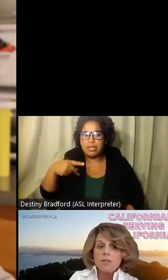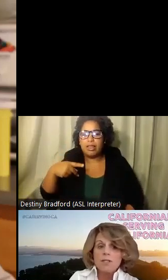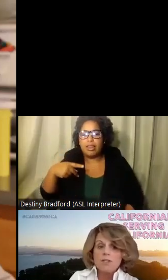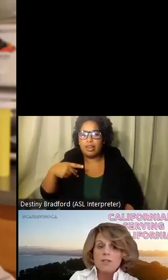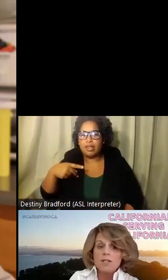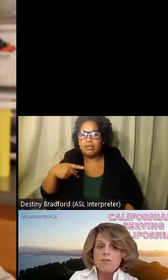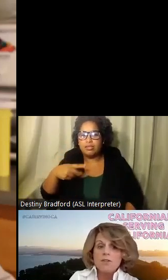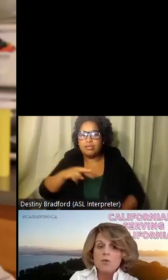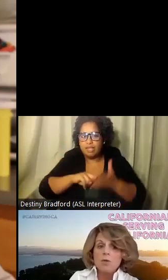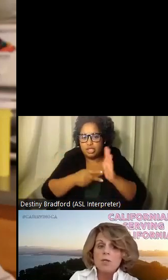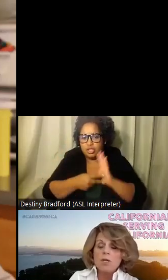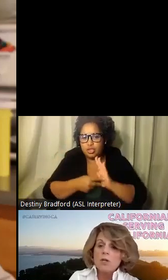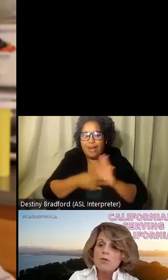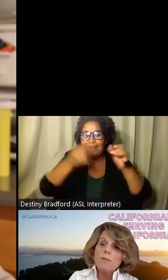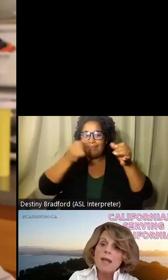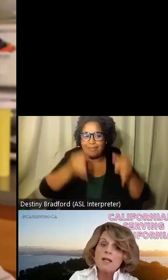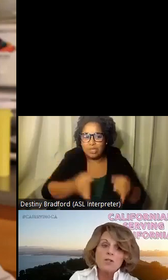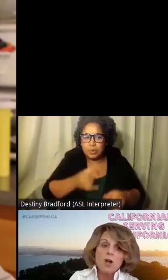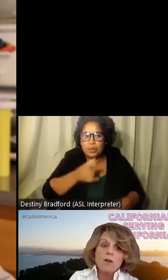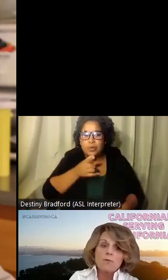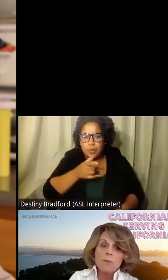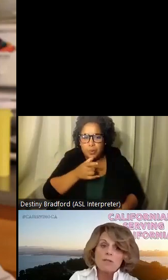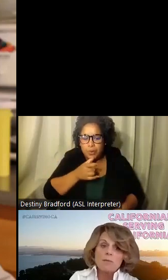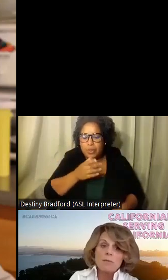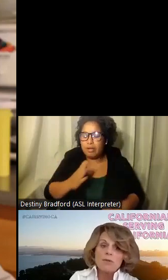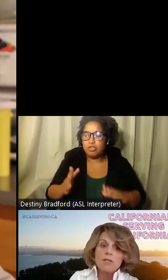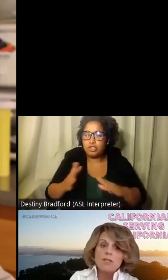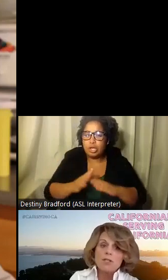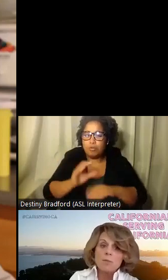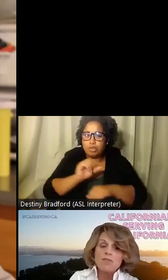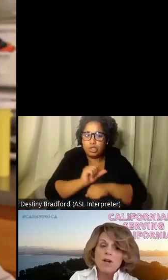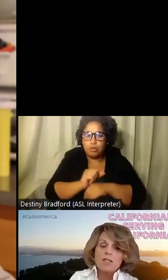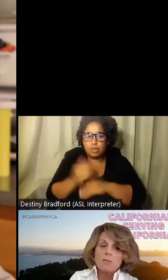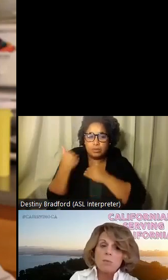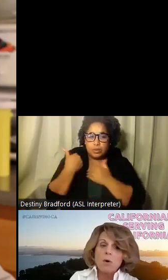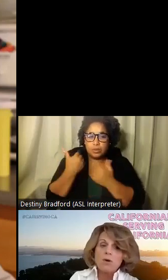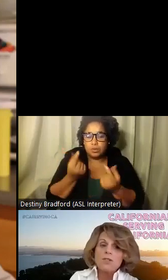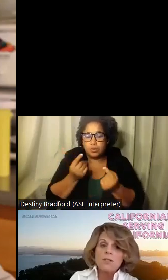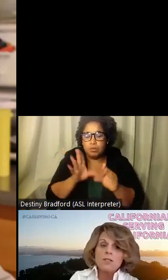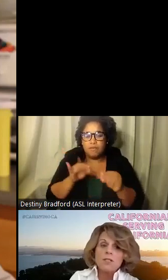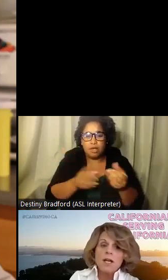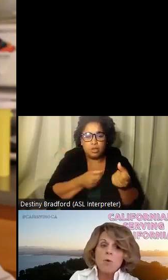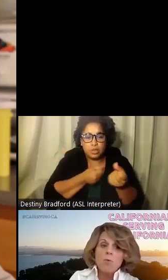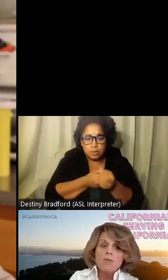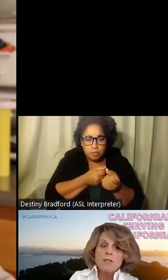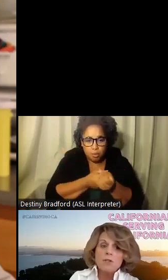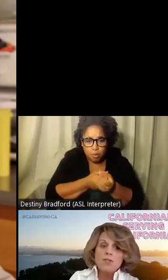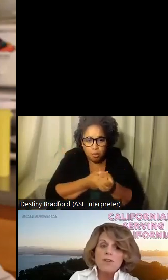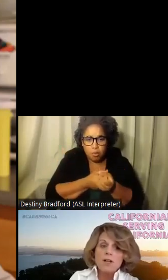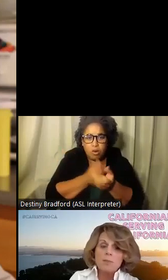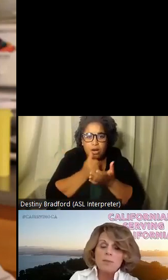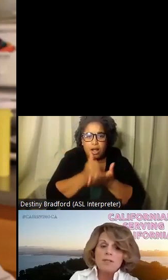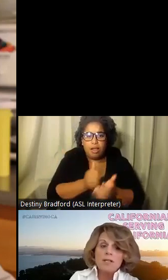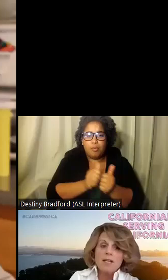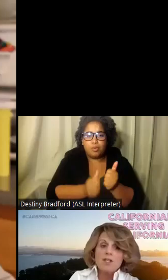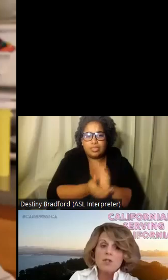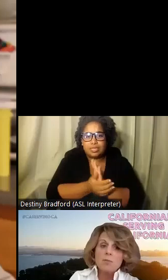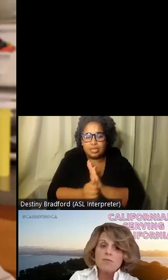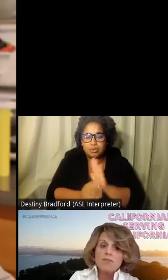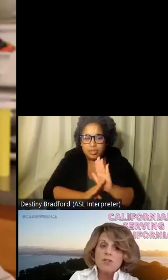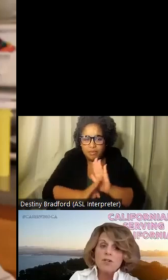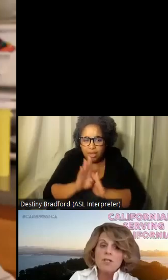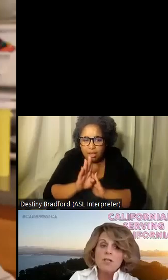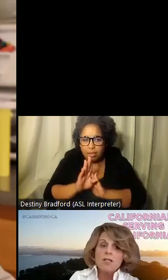It really is an individual whose main job responsibility is to provide support, help with skills development